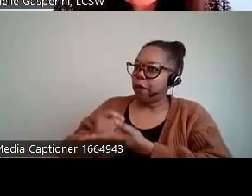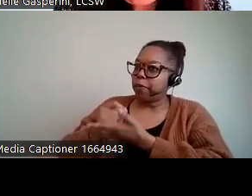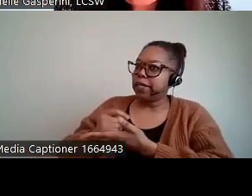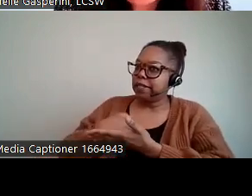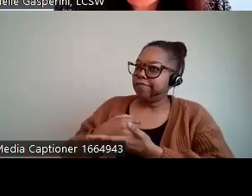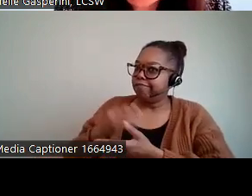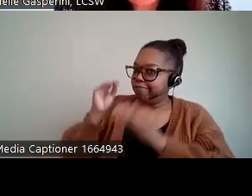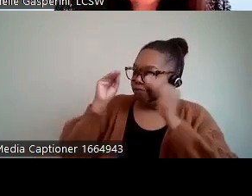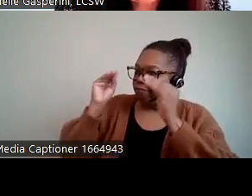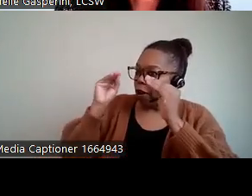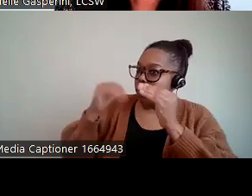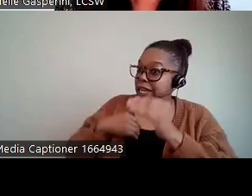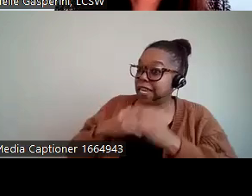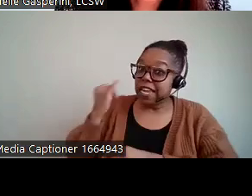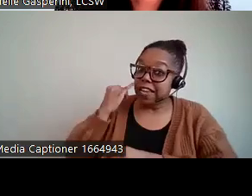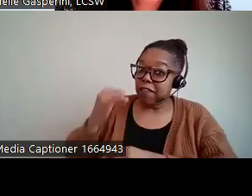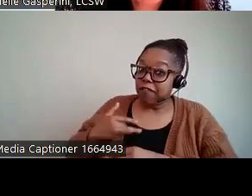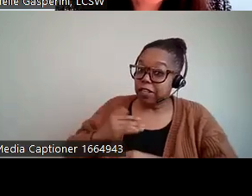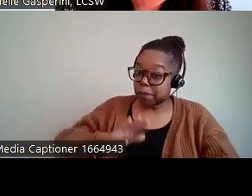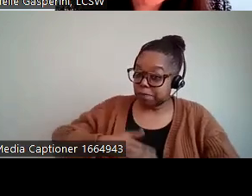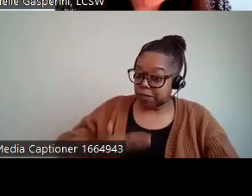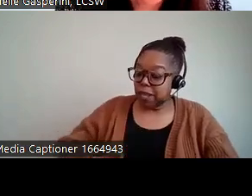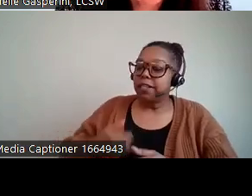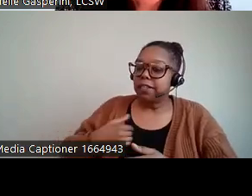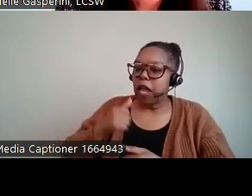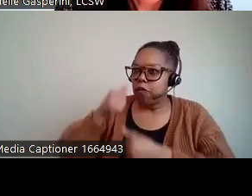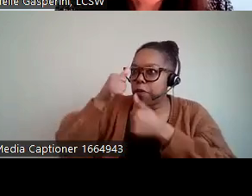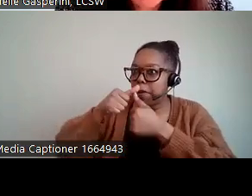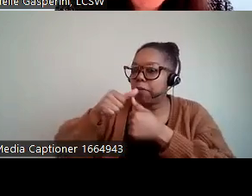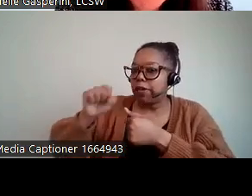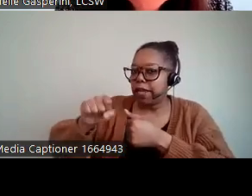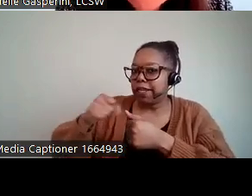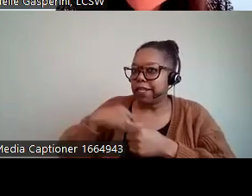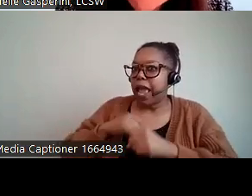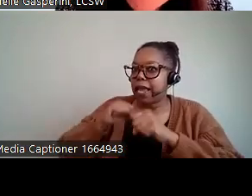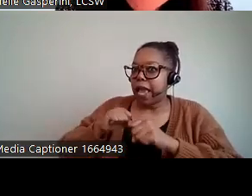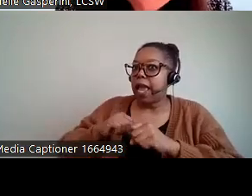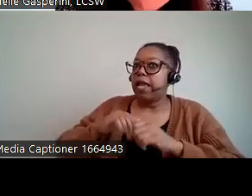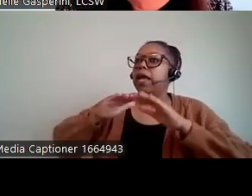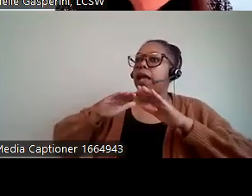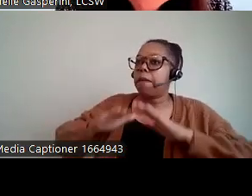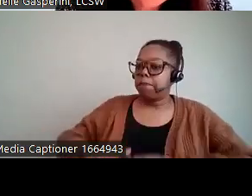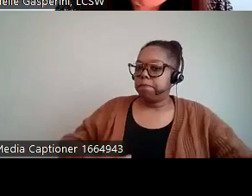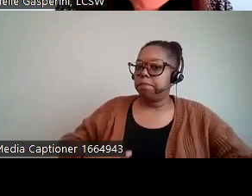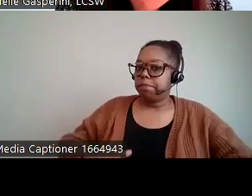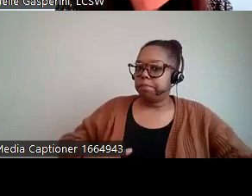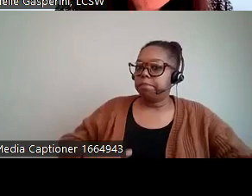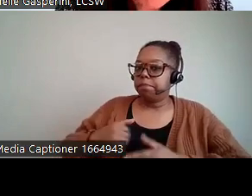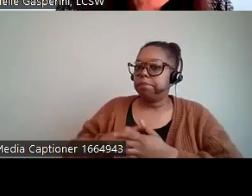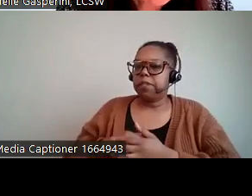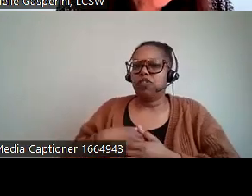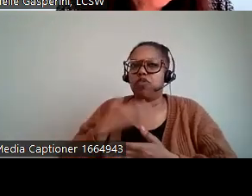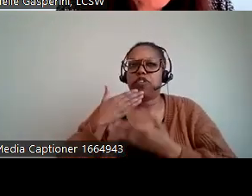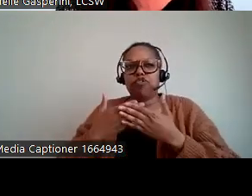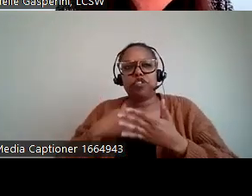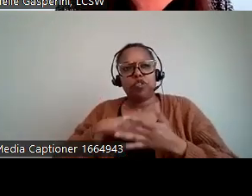upset, and I remembered to do it, and so I'm calming down." So it was so great to hear that he was using that coping skill and remembered